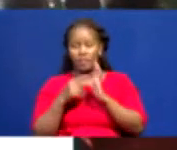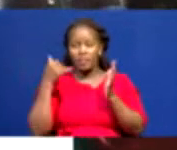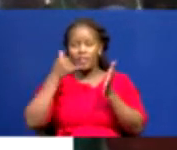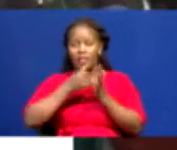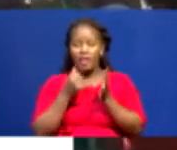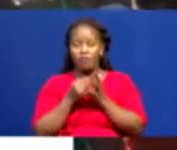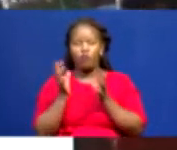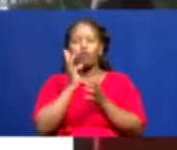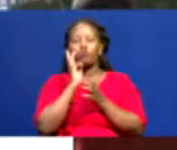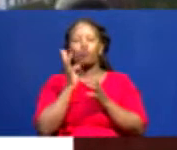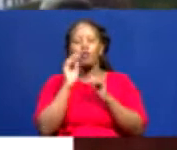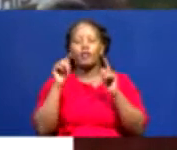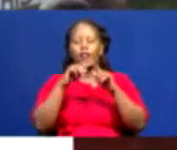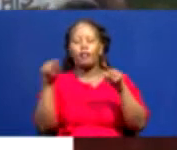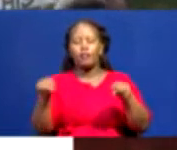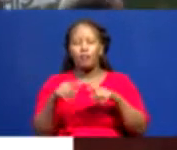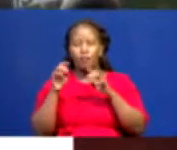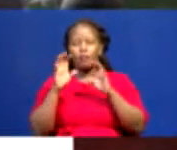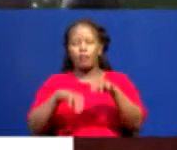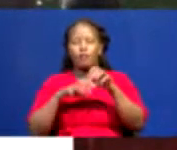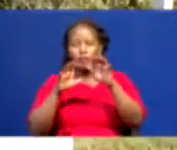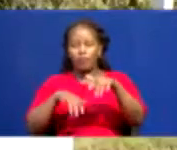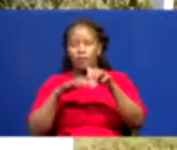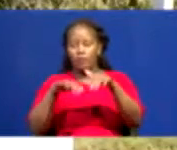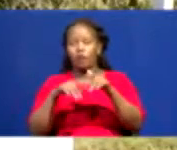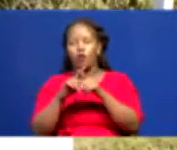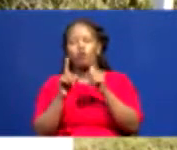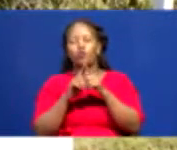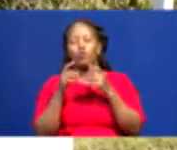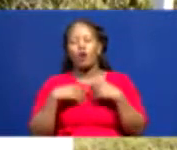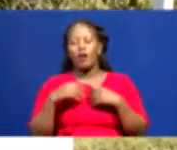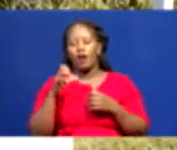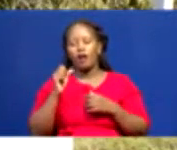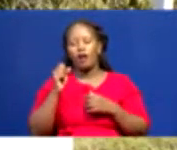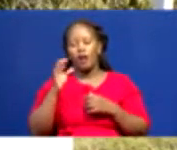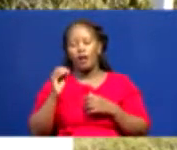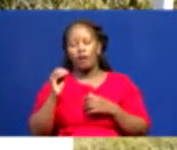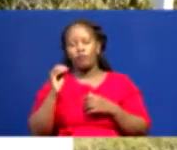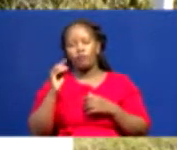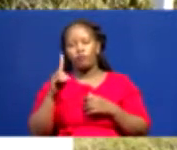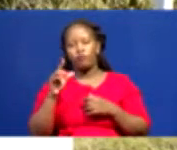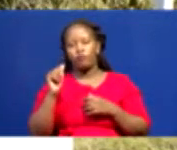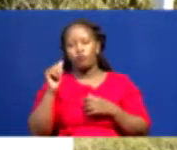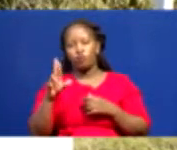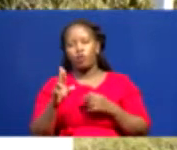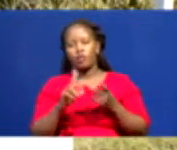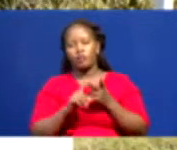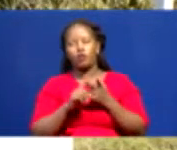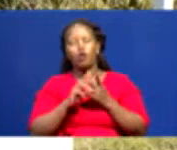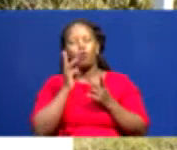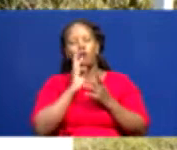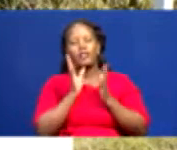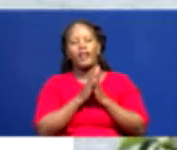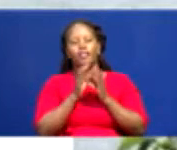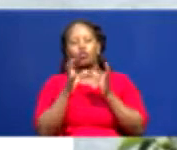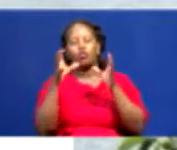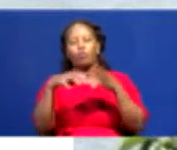a borehole and equipping it with a solar-powered pumping system, a water tower, and community water